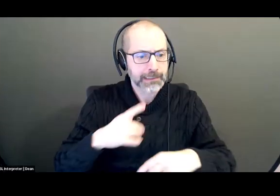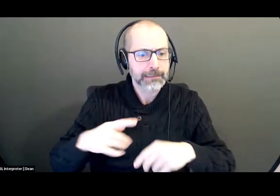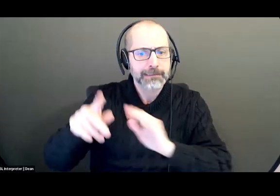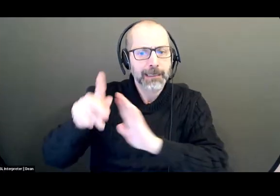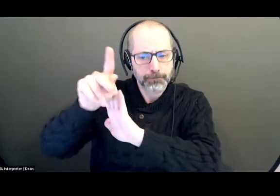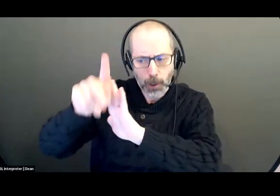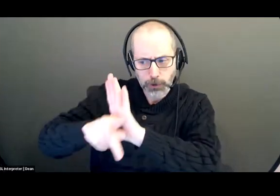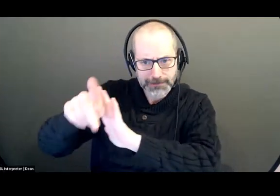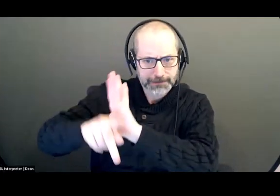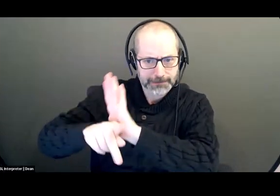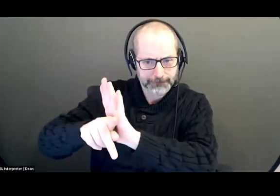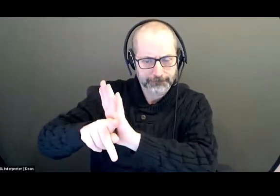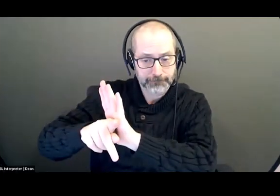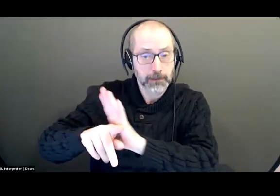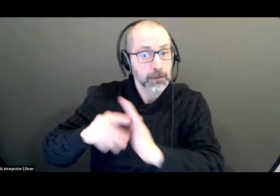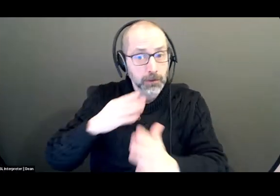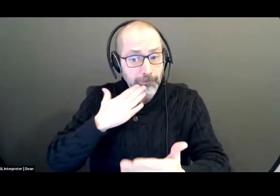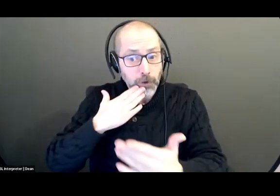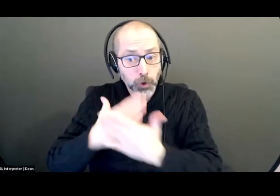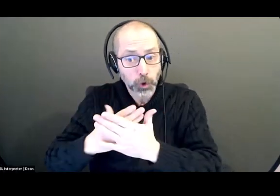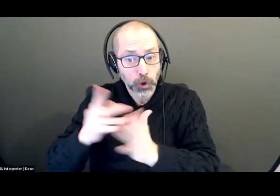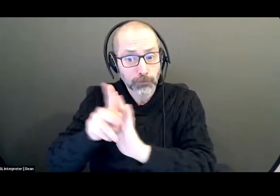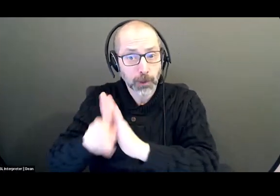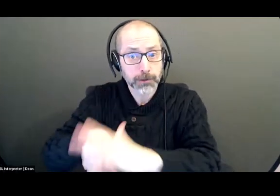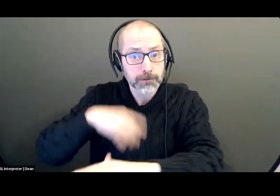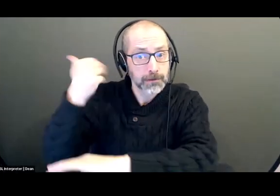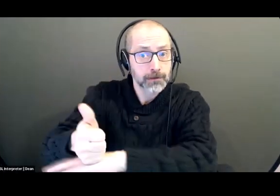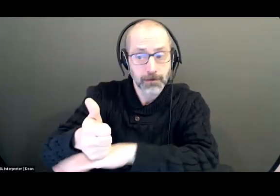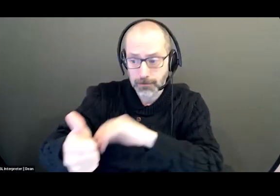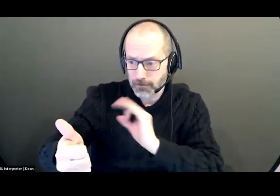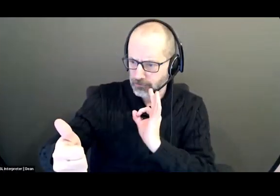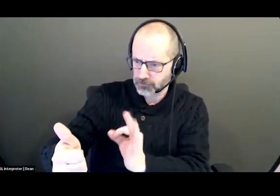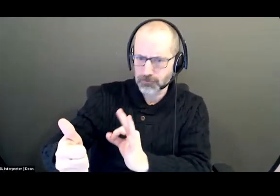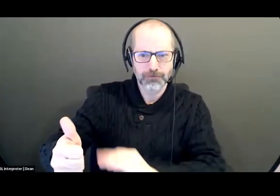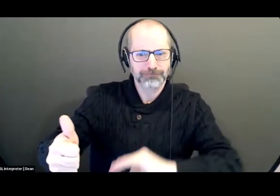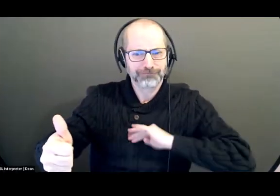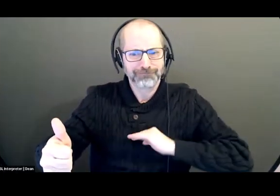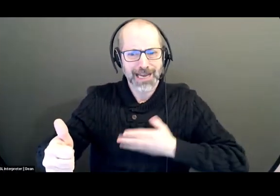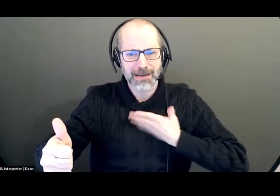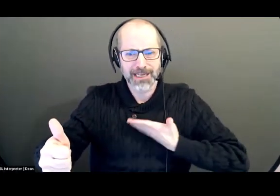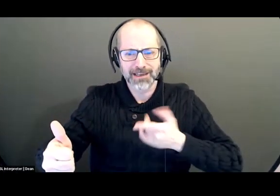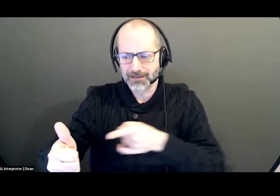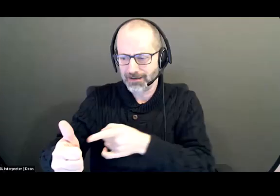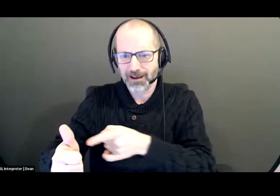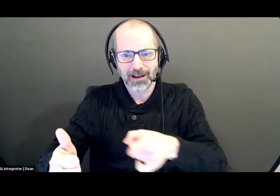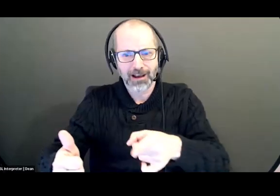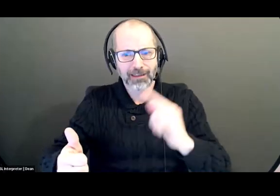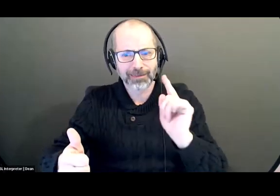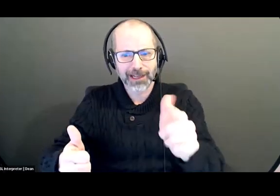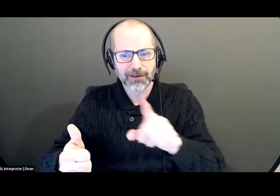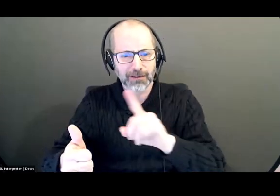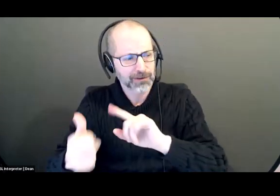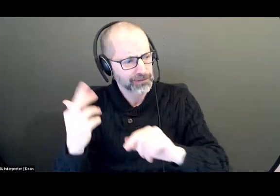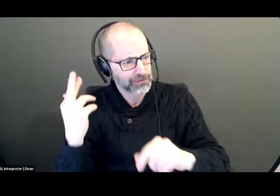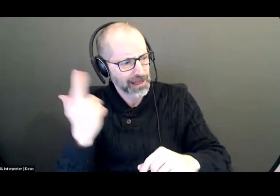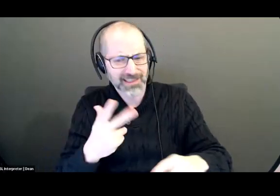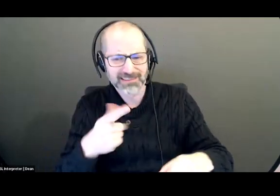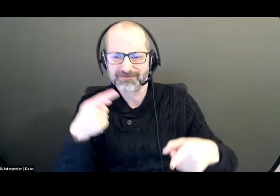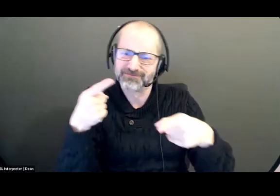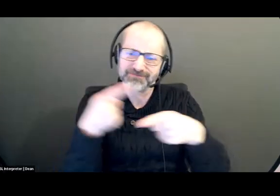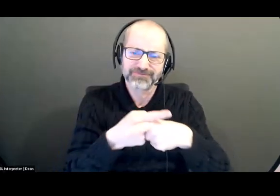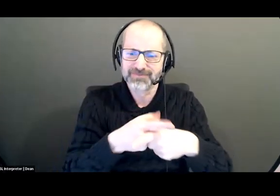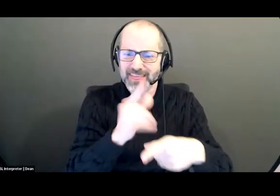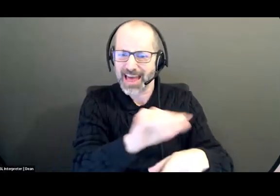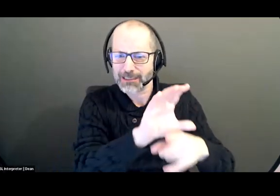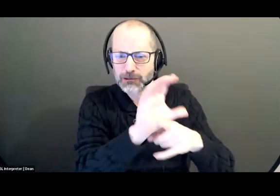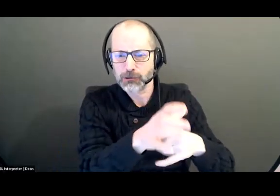third takeaway concerns the systems and the policies that shape healthcare. And even well-intentioned policies can sometimes create barriers for